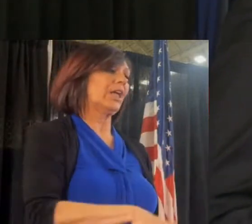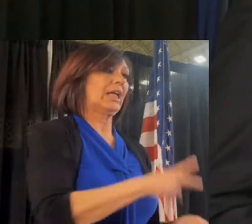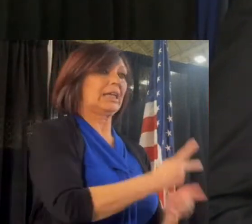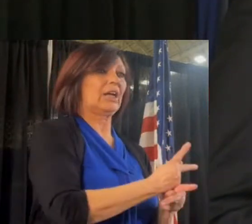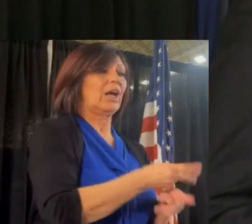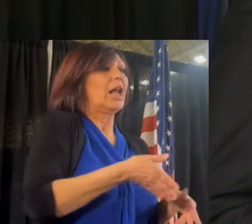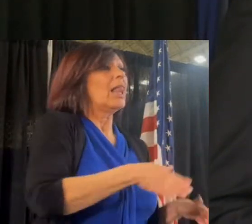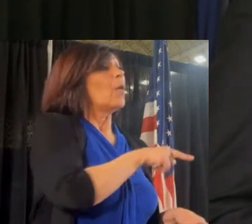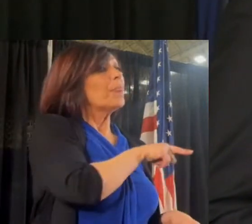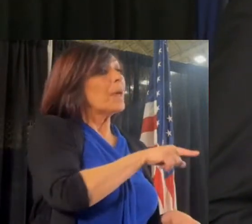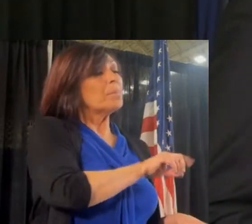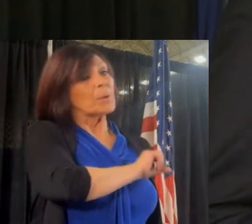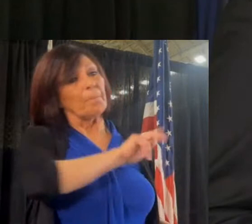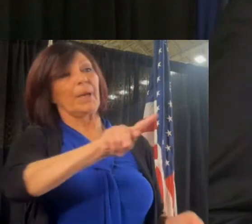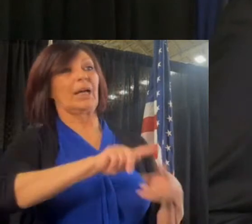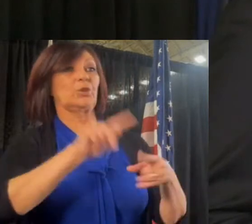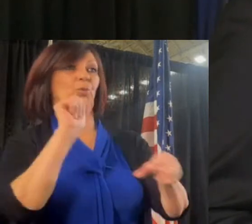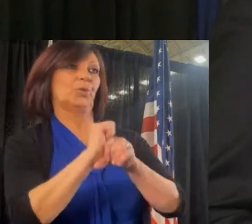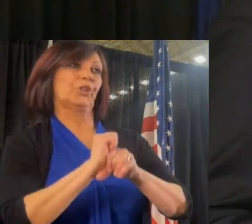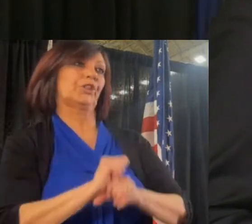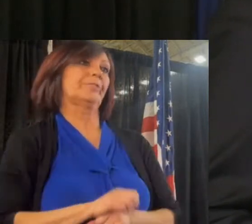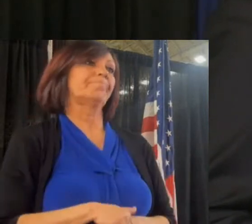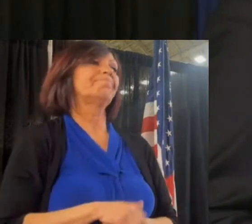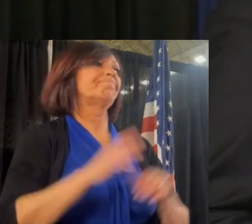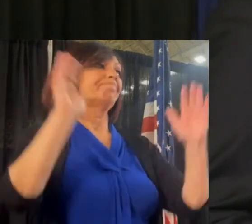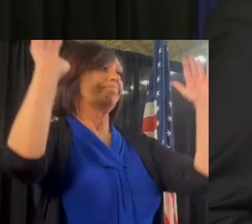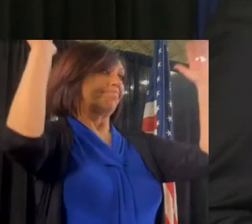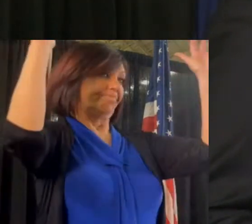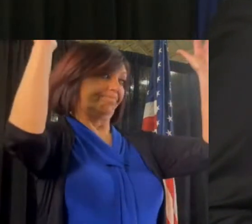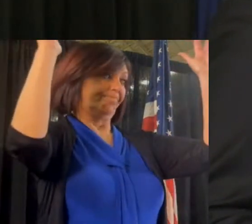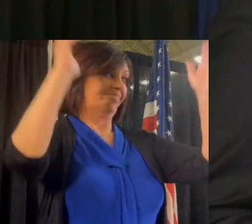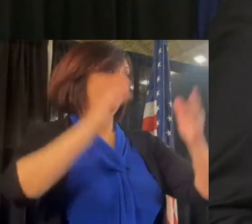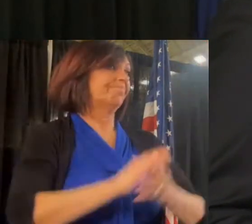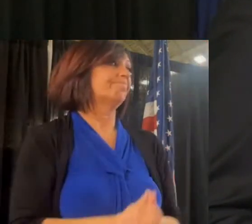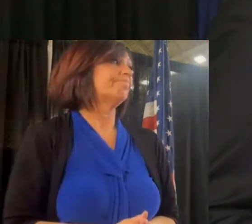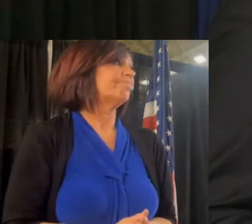to return to the workforce.